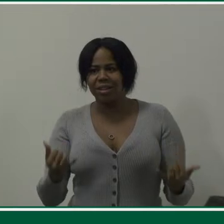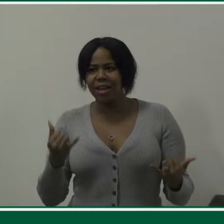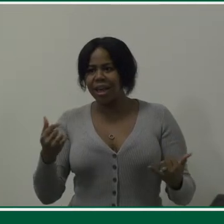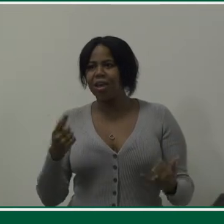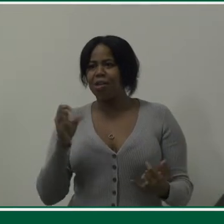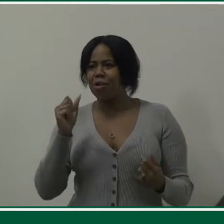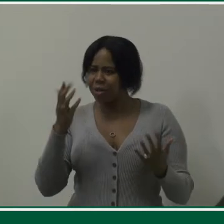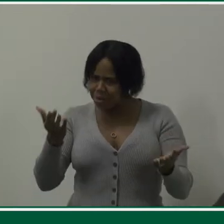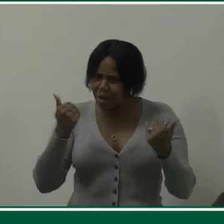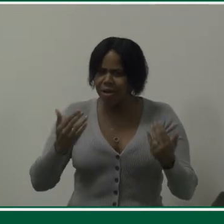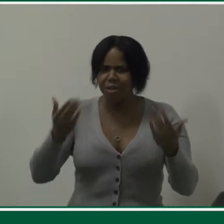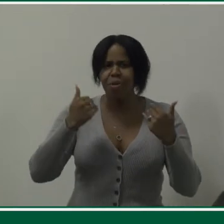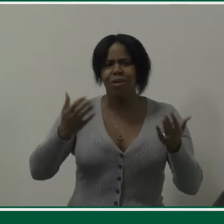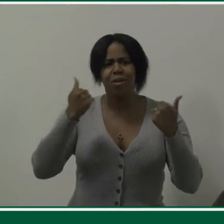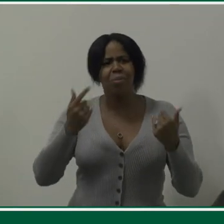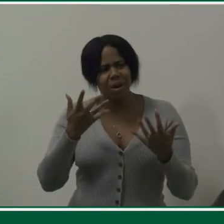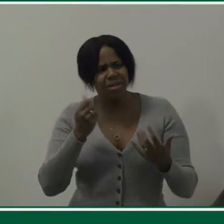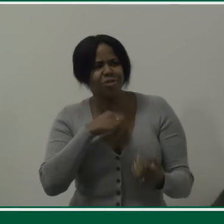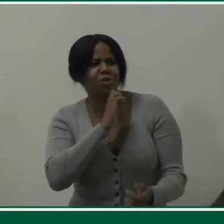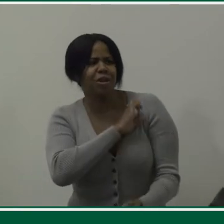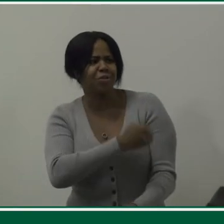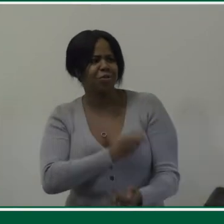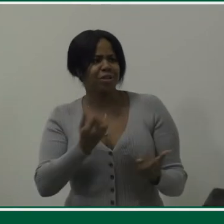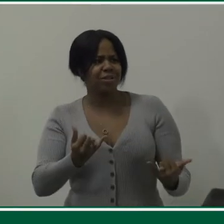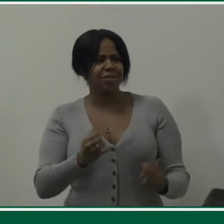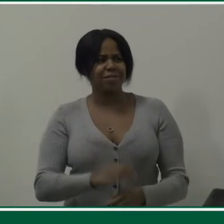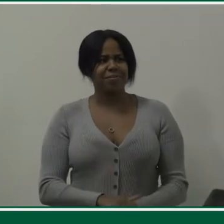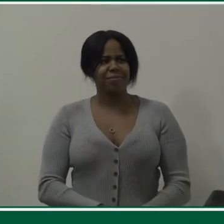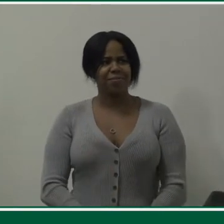Come on, give me some applause.